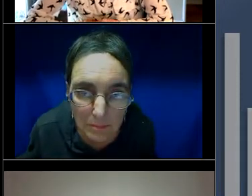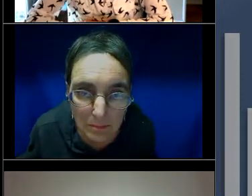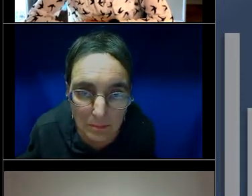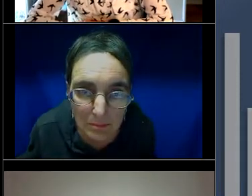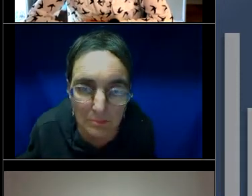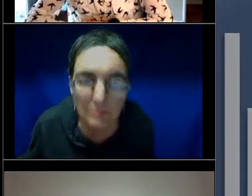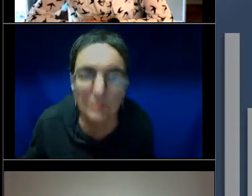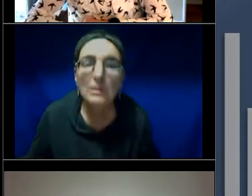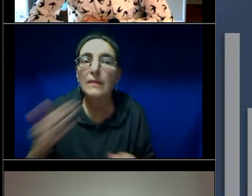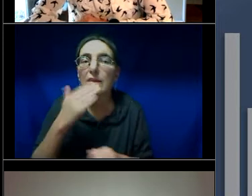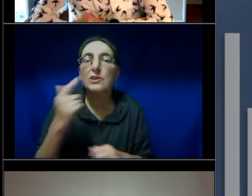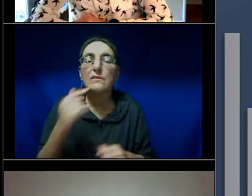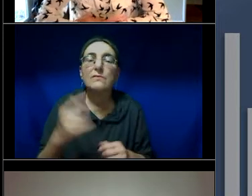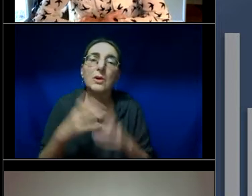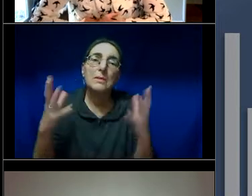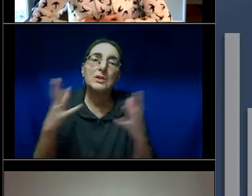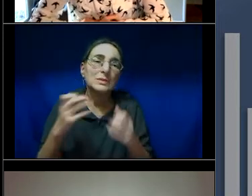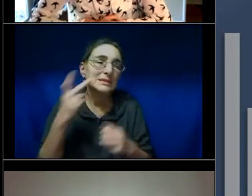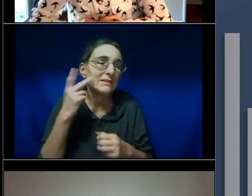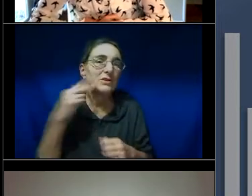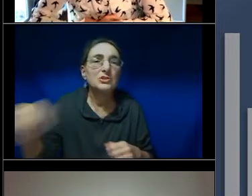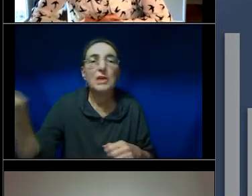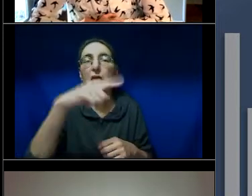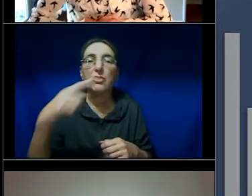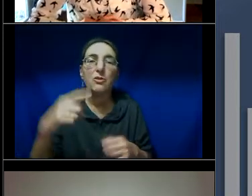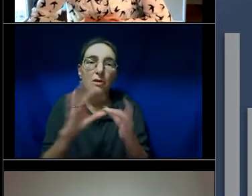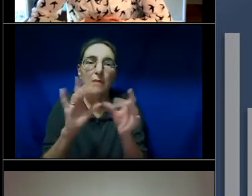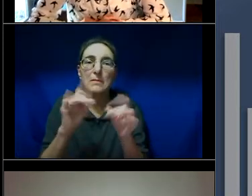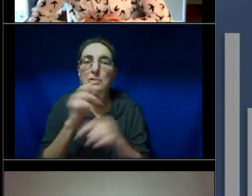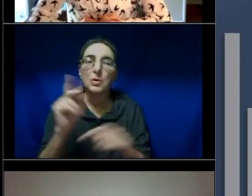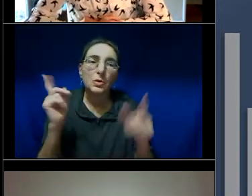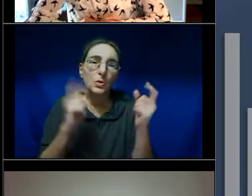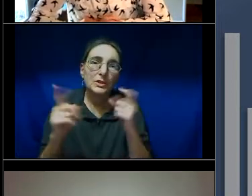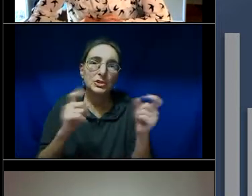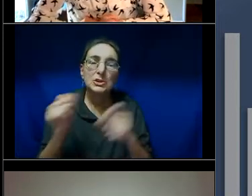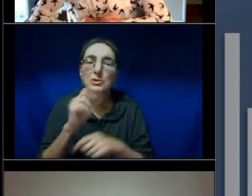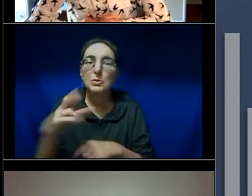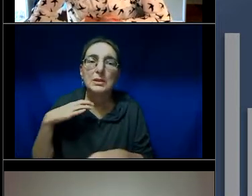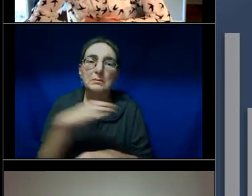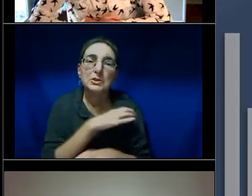other roundtable comments or questions, or Commissioner.